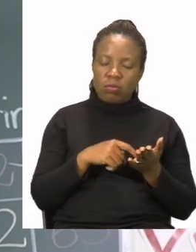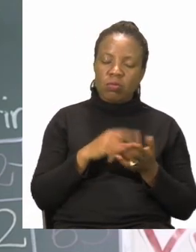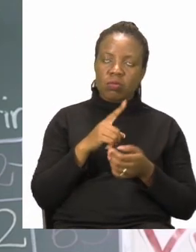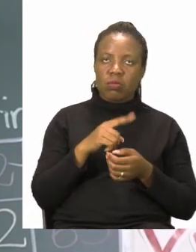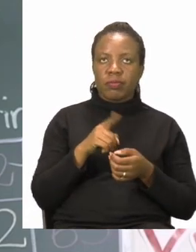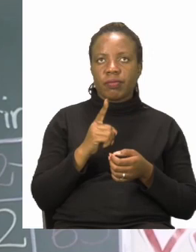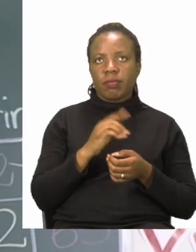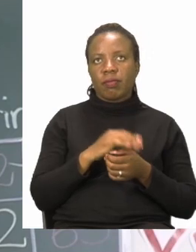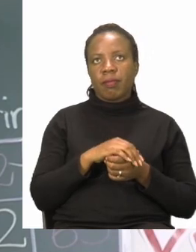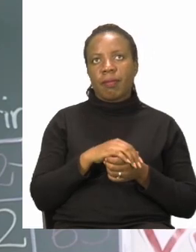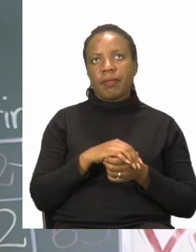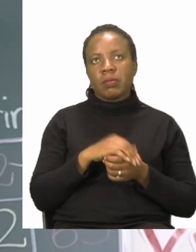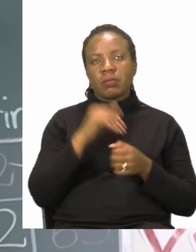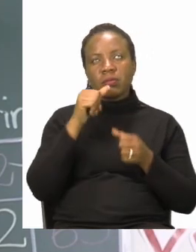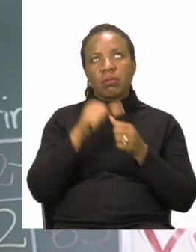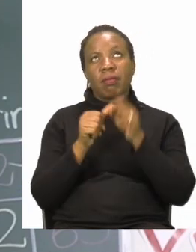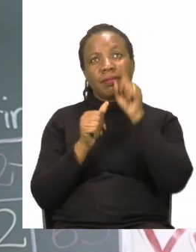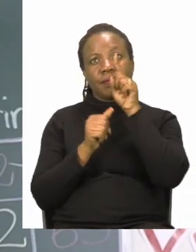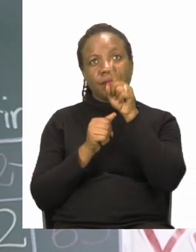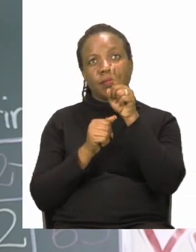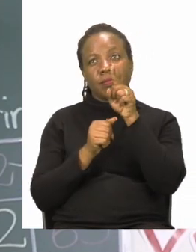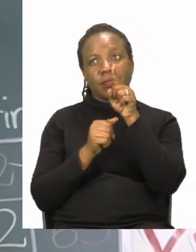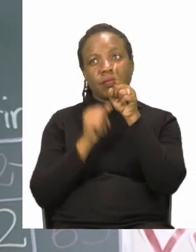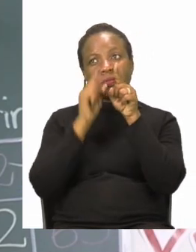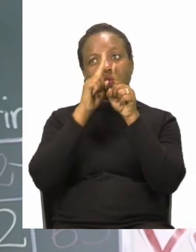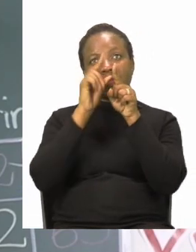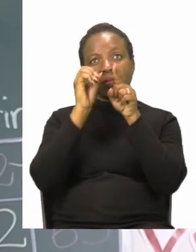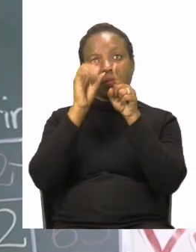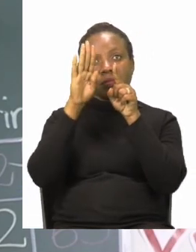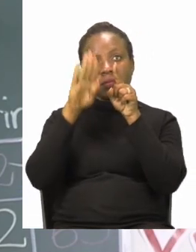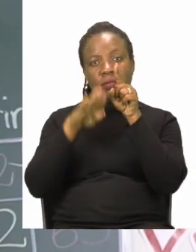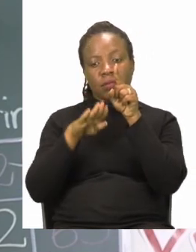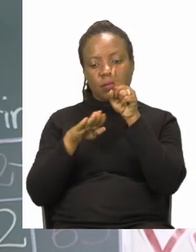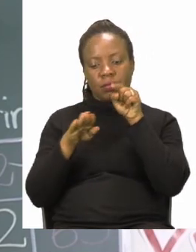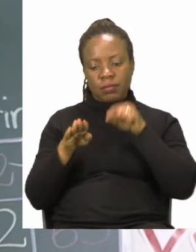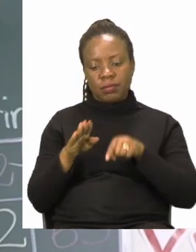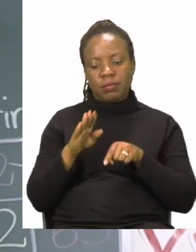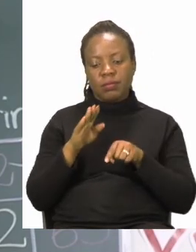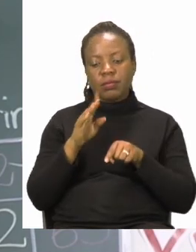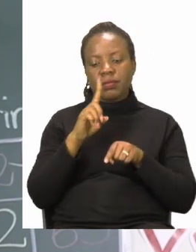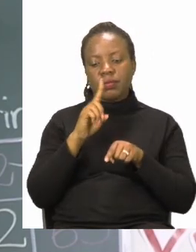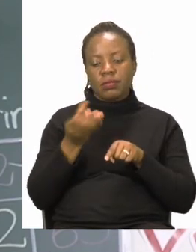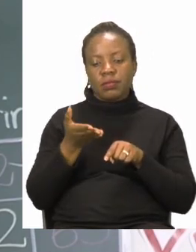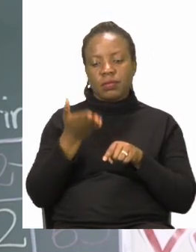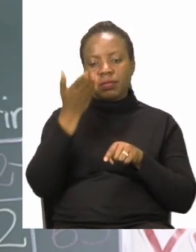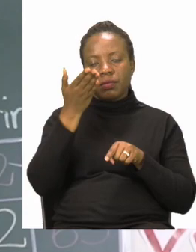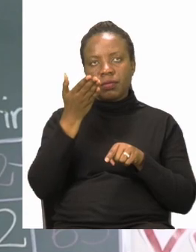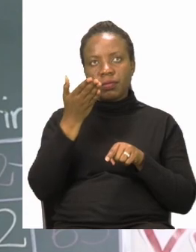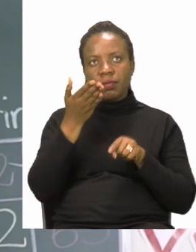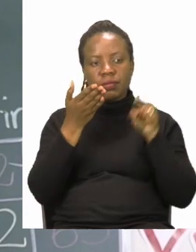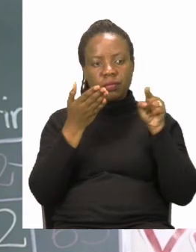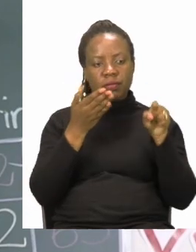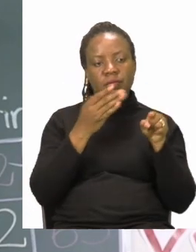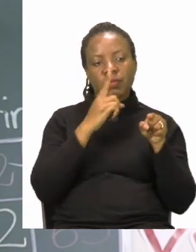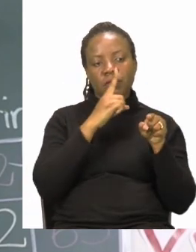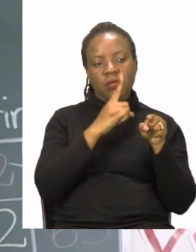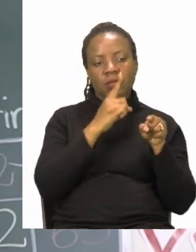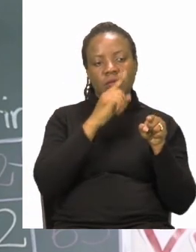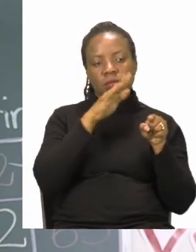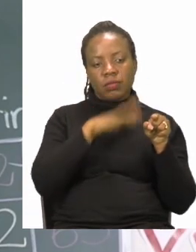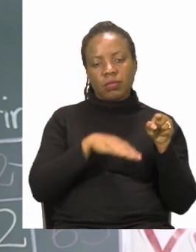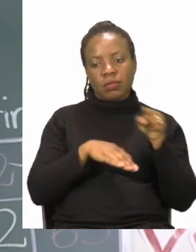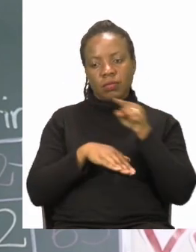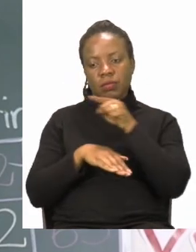Remember, 10 less, 10 more, 1 less